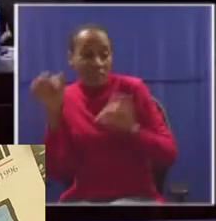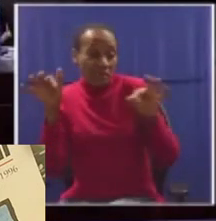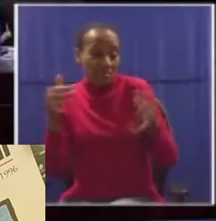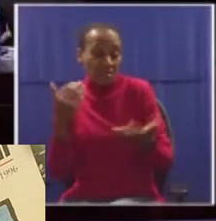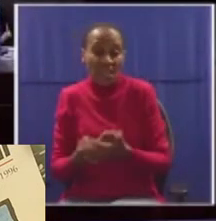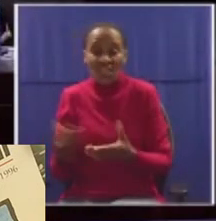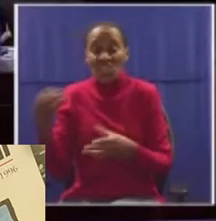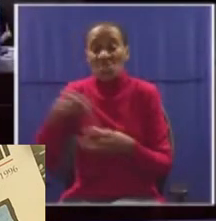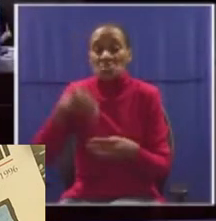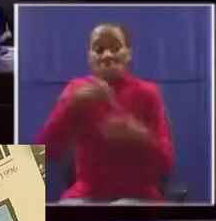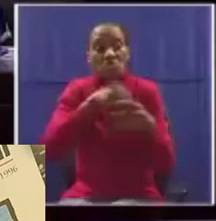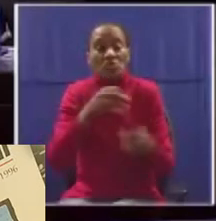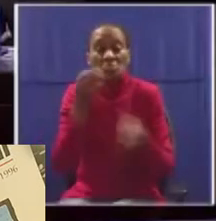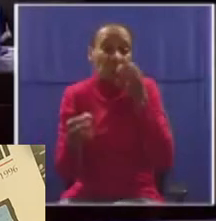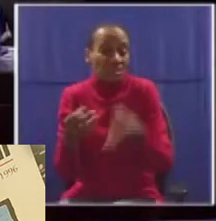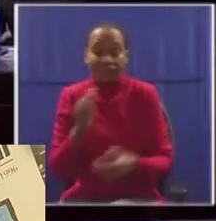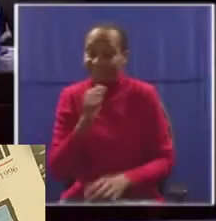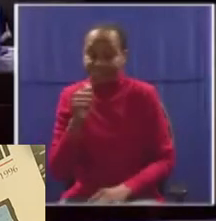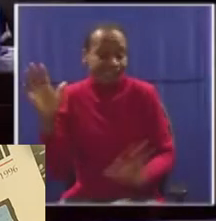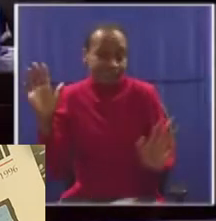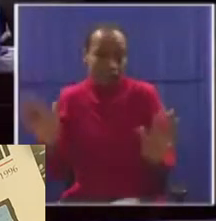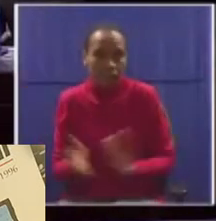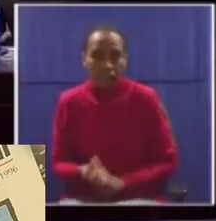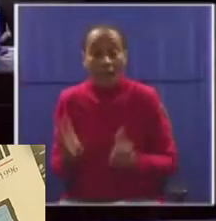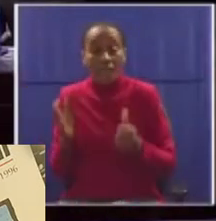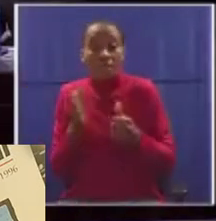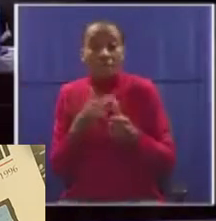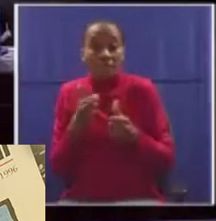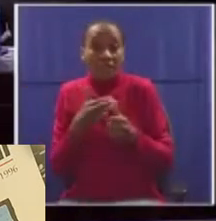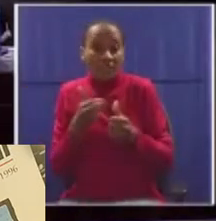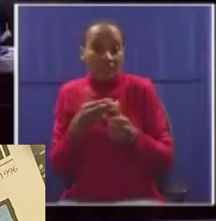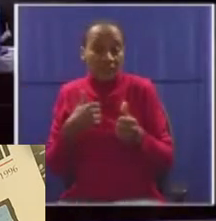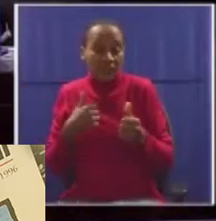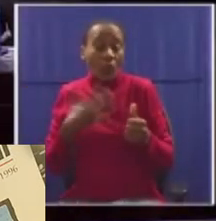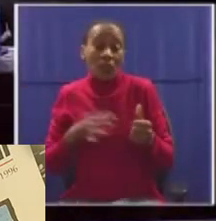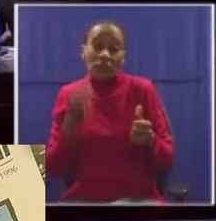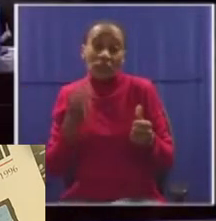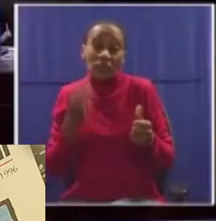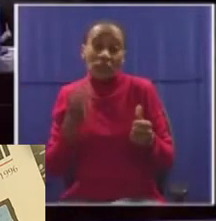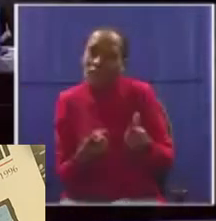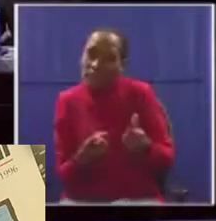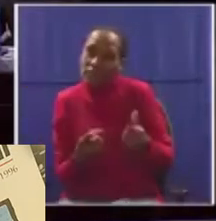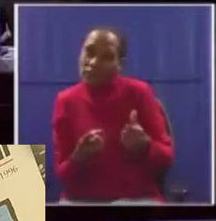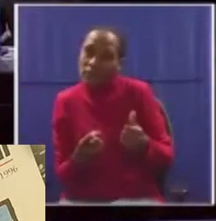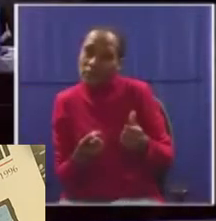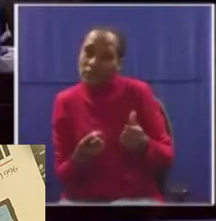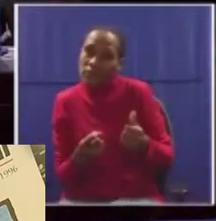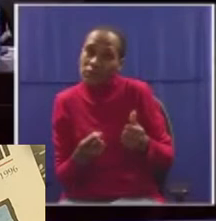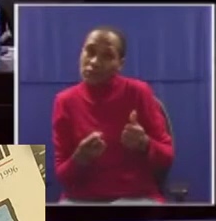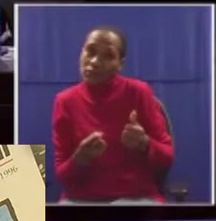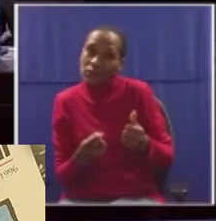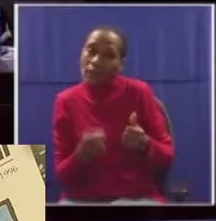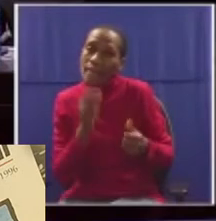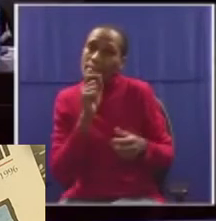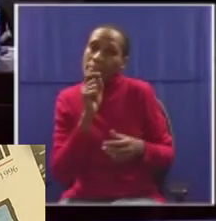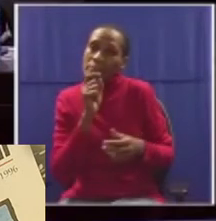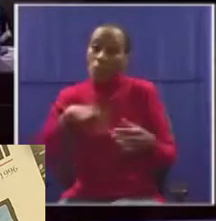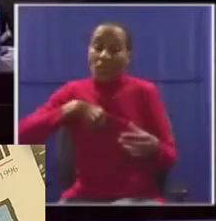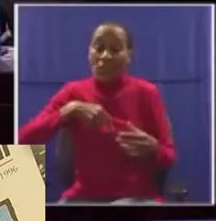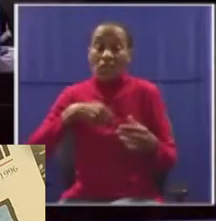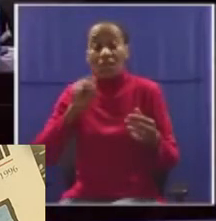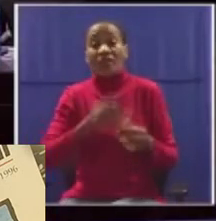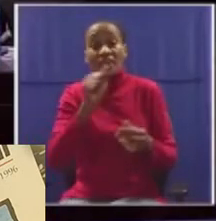with the issue the first thing to say is that being graylisted is a serious